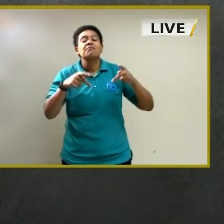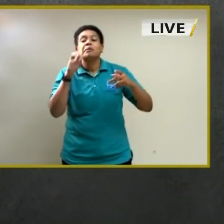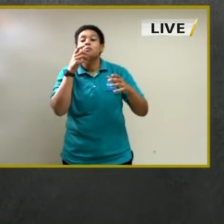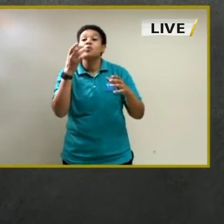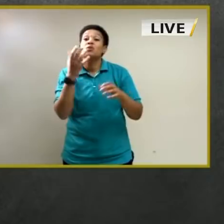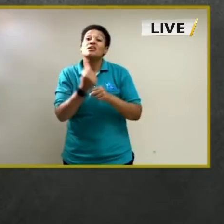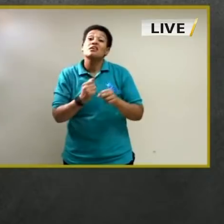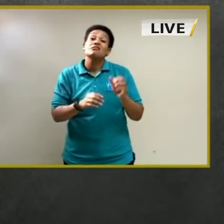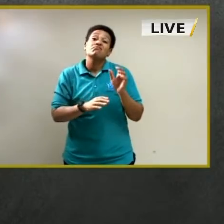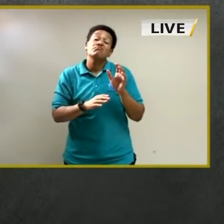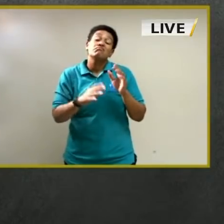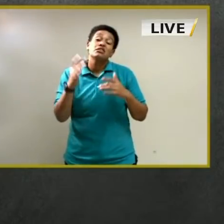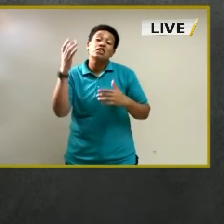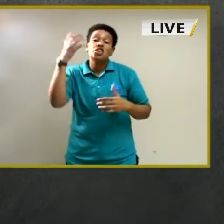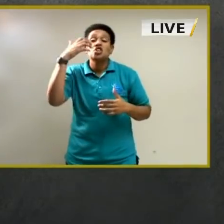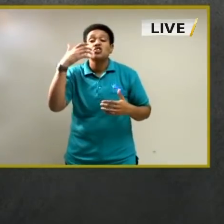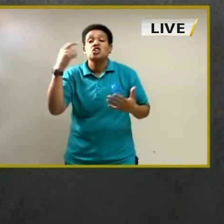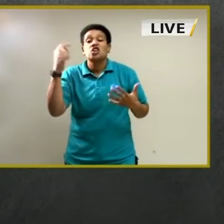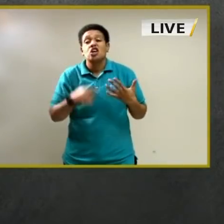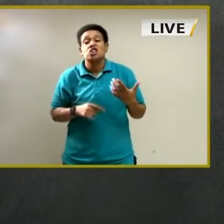death?